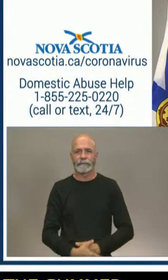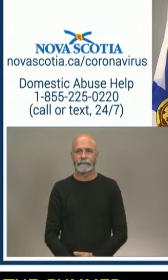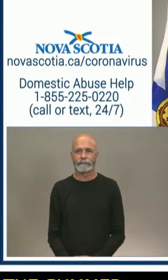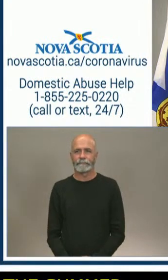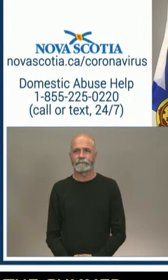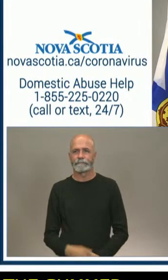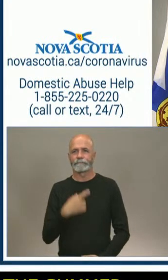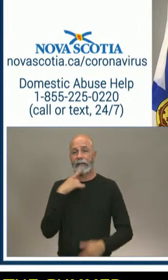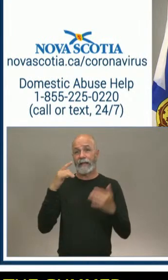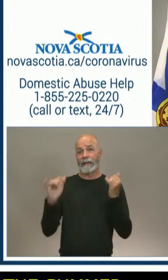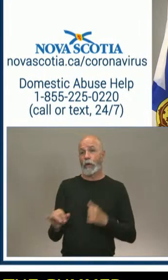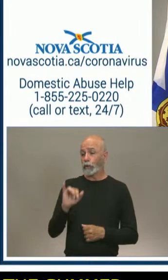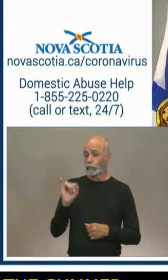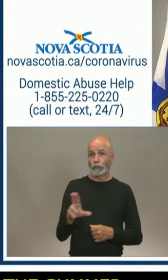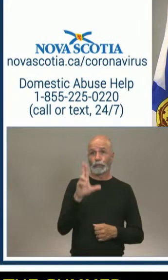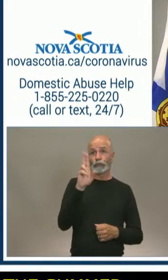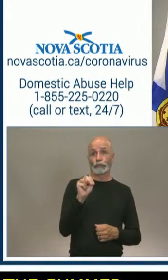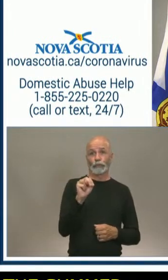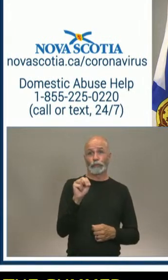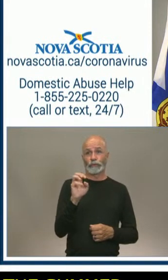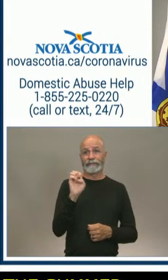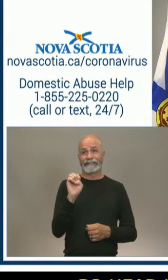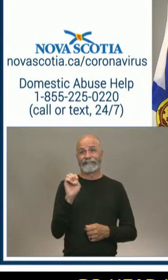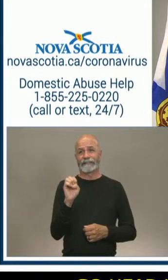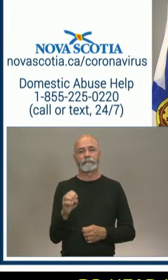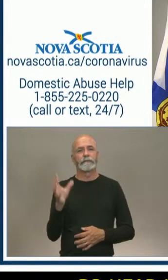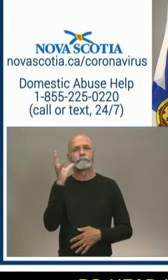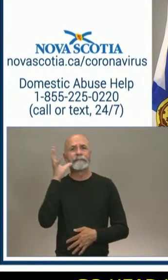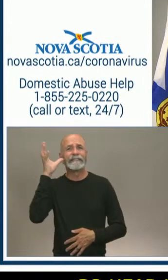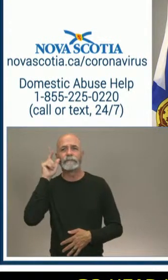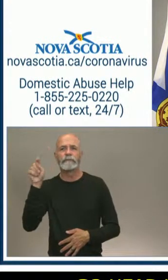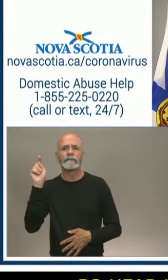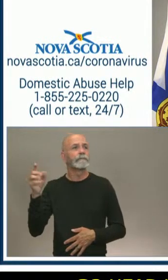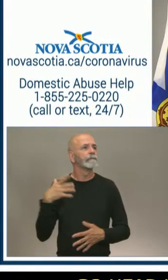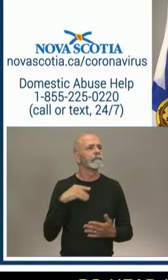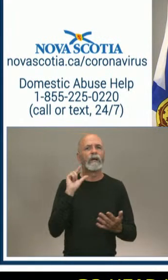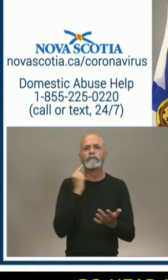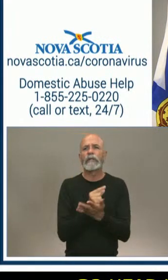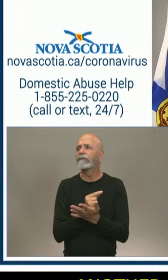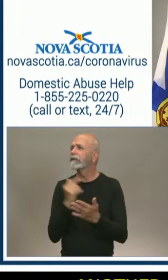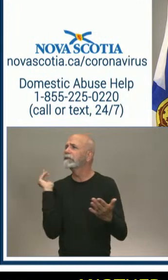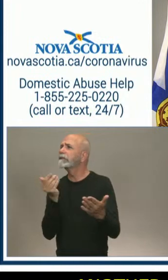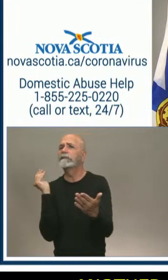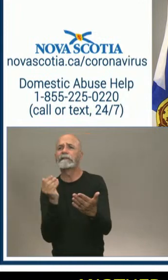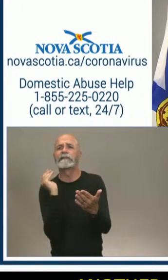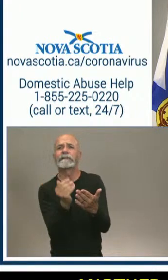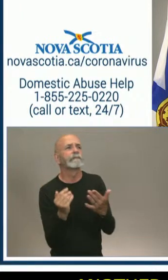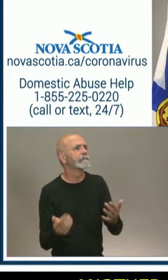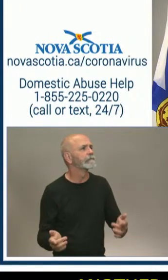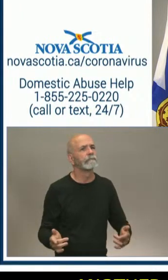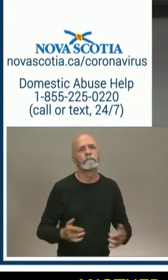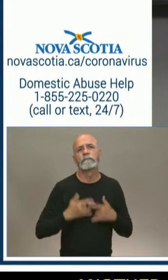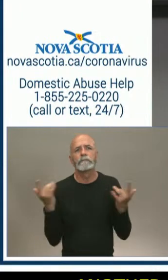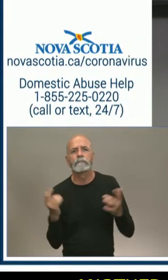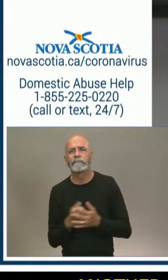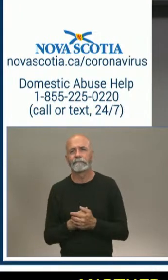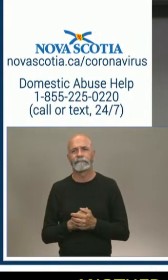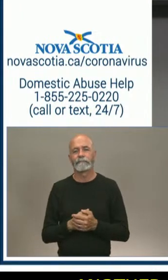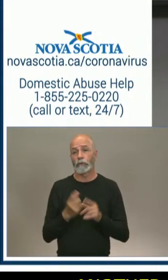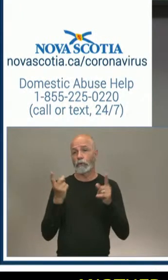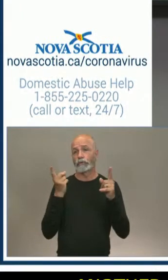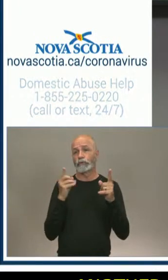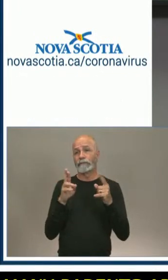parents wondering what the plan is for graduations. What does that look like? So I know that education is working